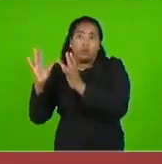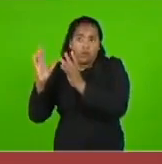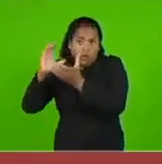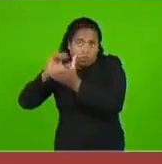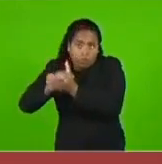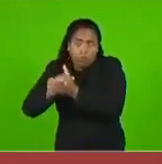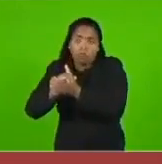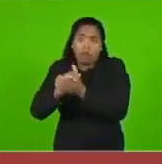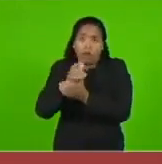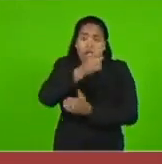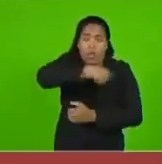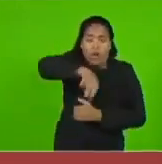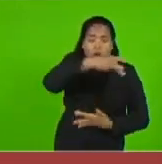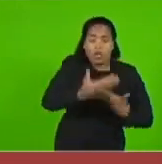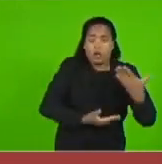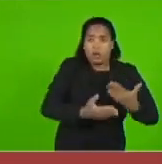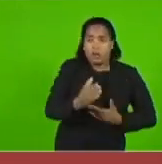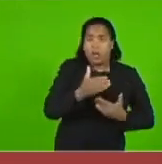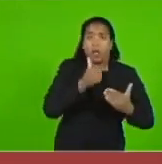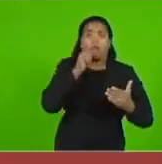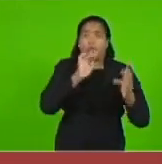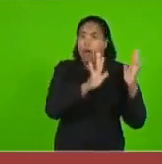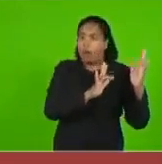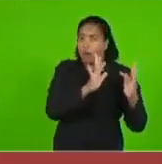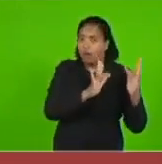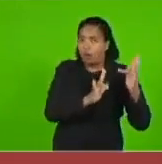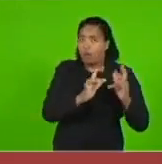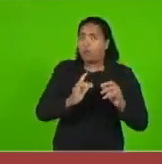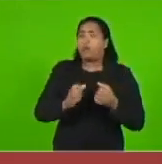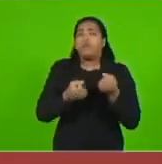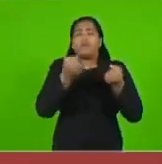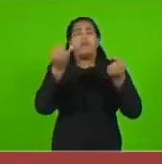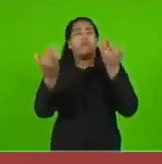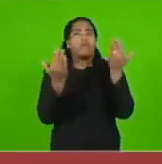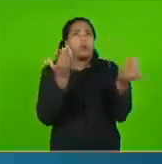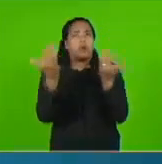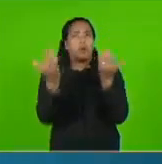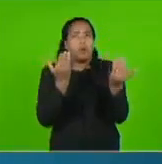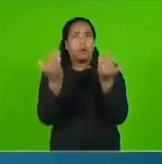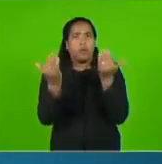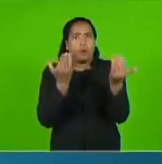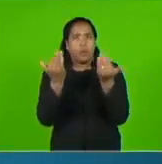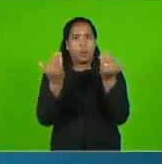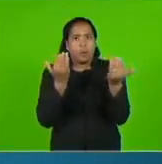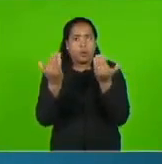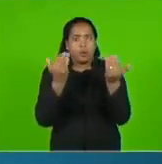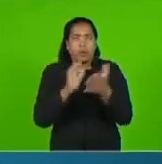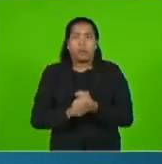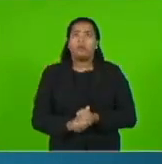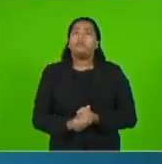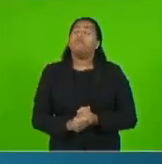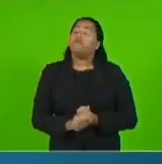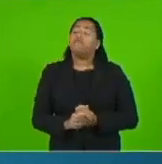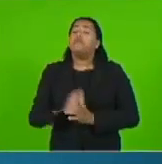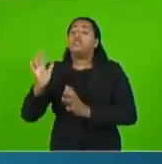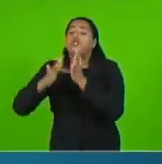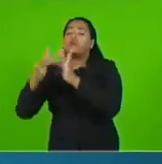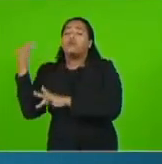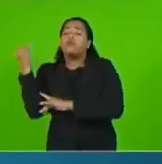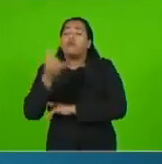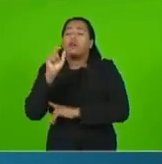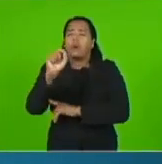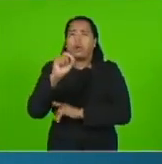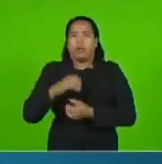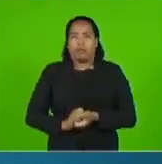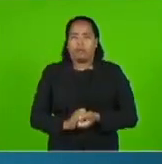come, and the church is the bride. So what did Jesus say? Let's compare here. So let's go. What did Jesus